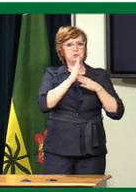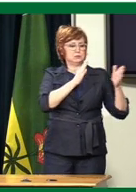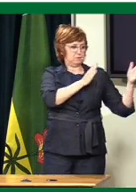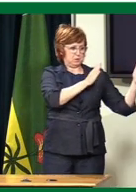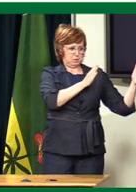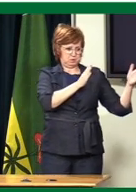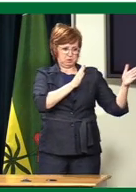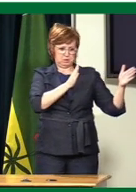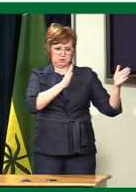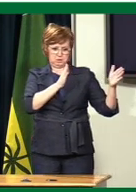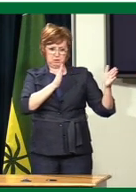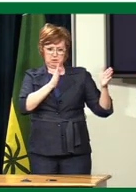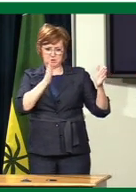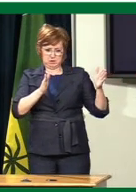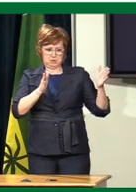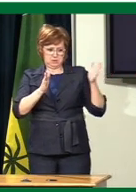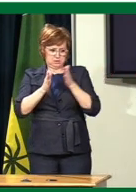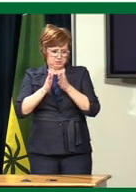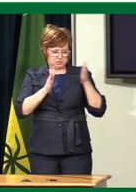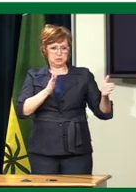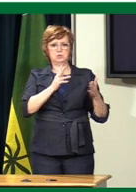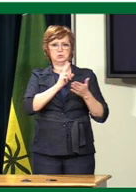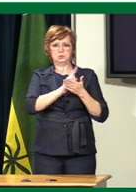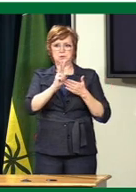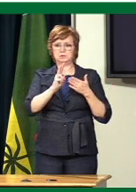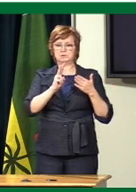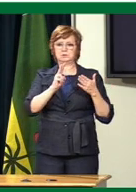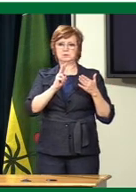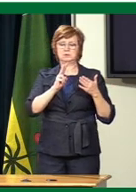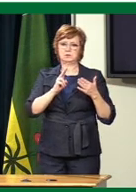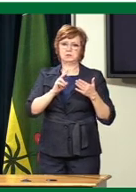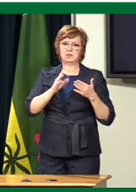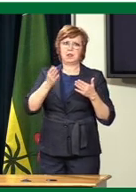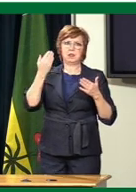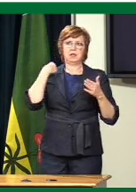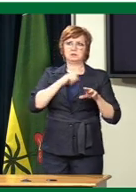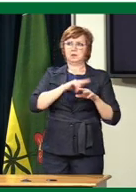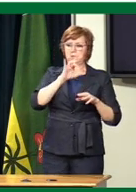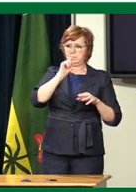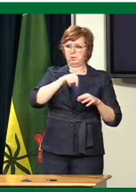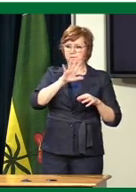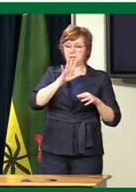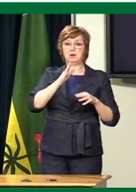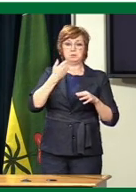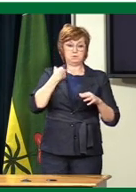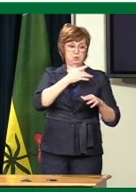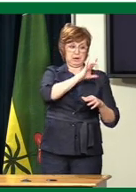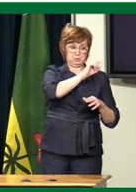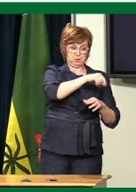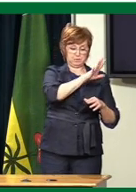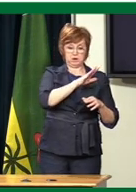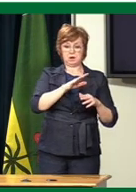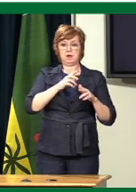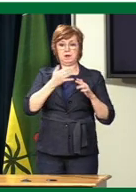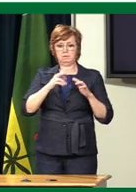to 7.7, it's a 8.5 to 7.7, and it's still early, but that is positive because it's not going